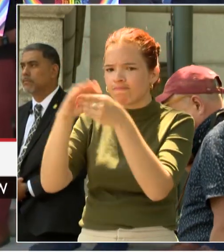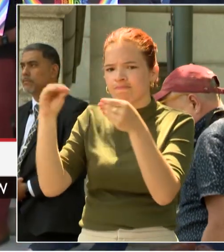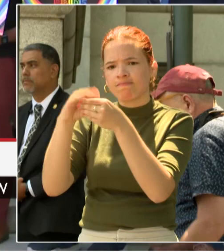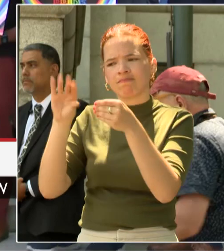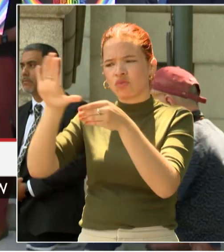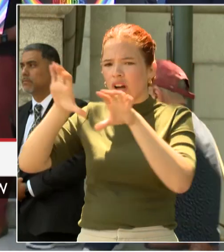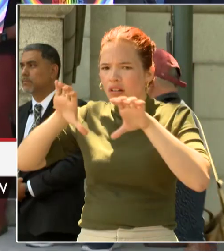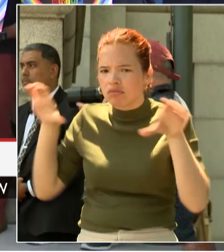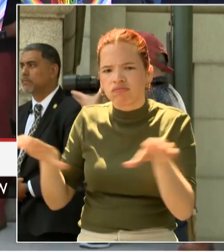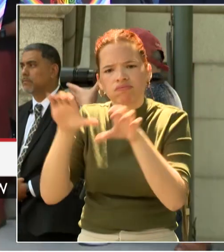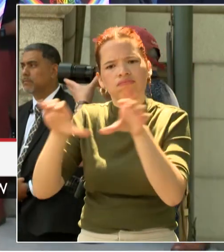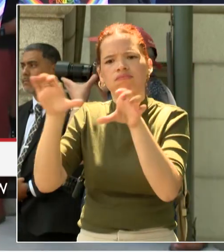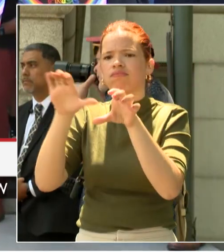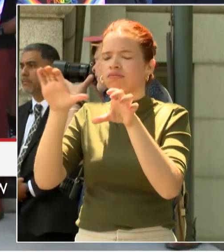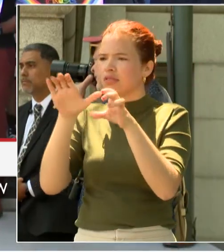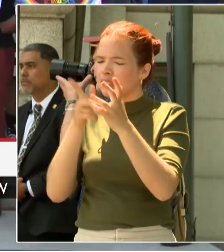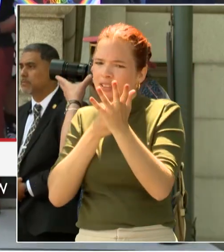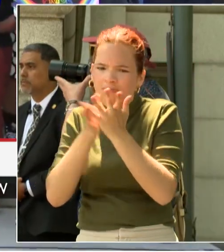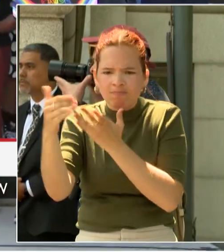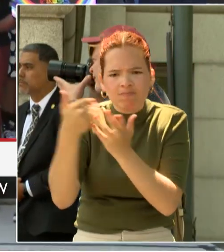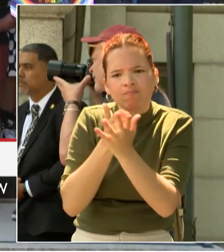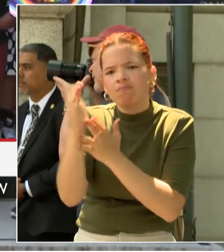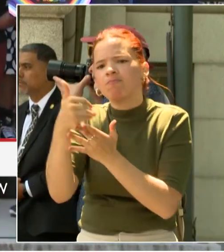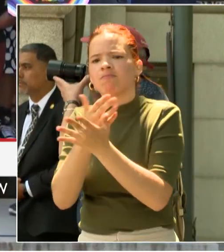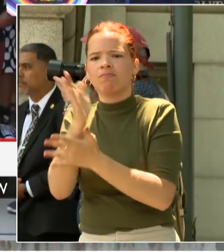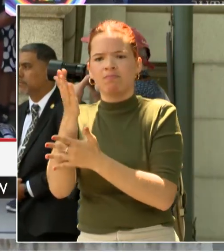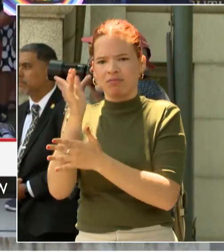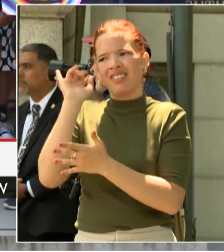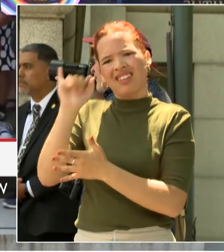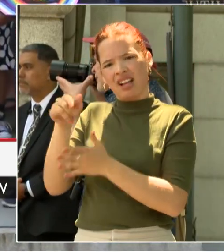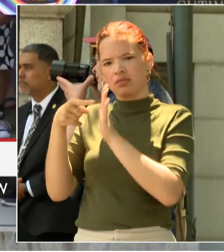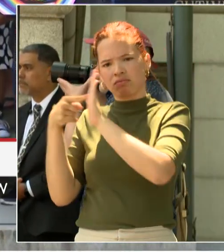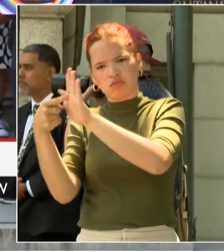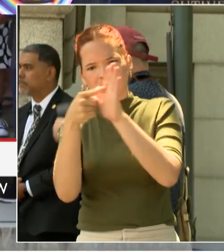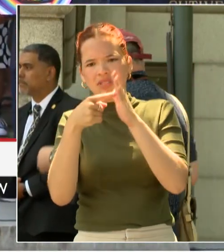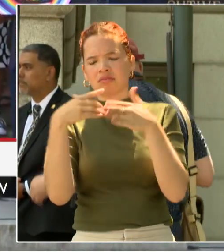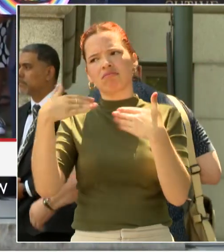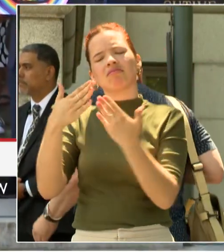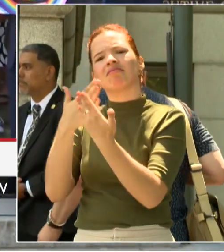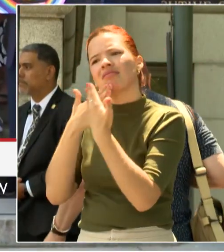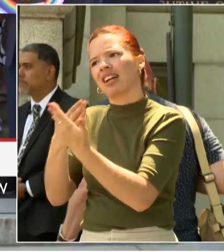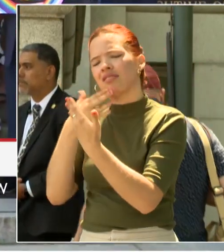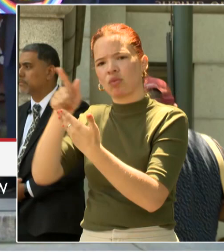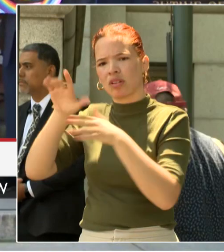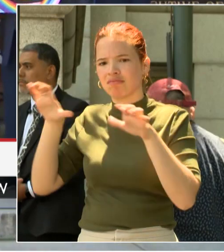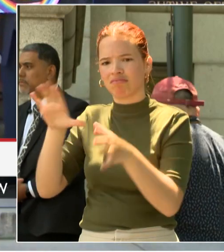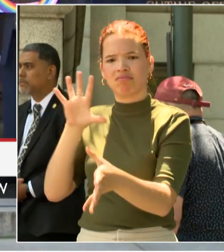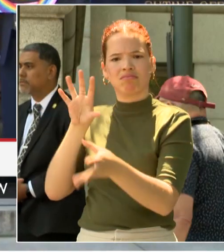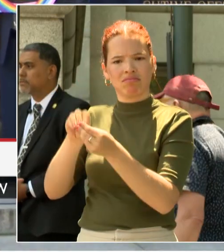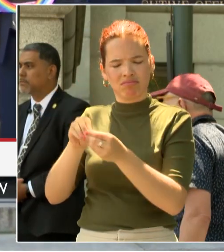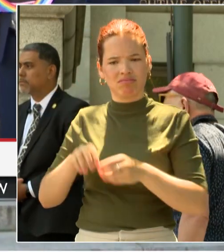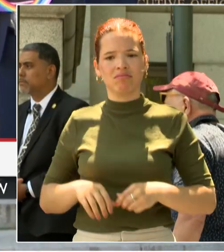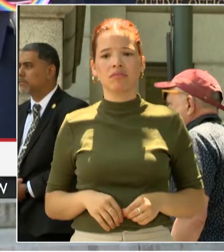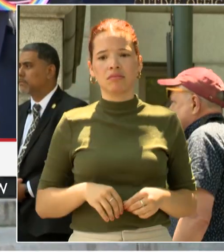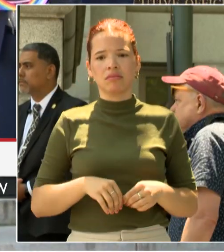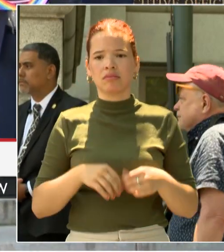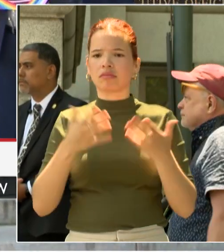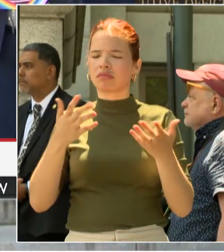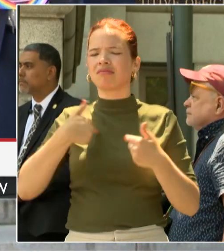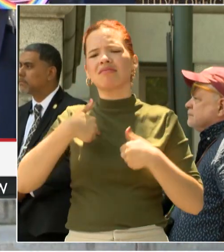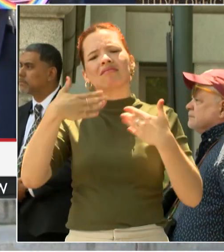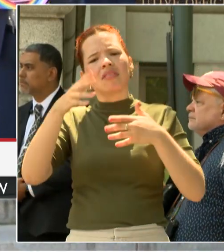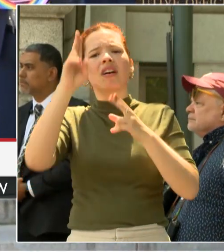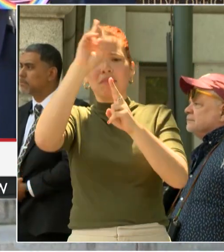ensure that we are represented and visible. Thank you. And now, it is my honor to introduce